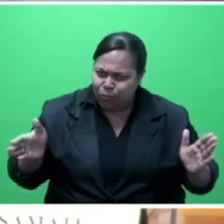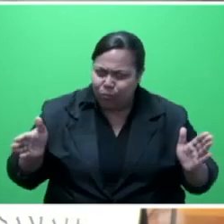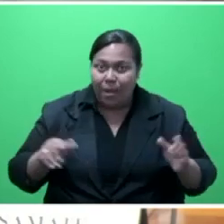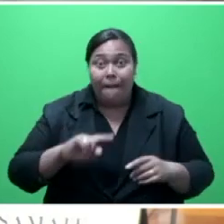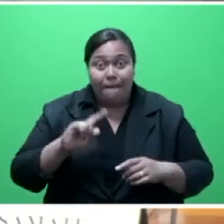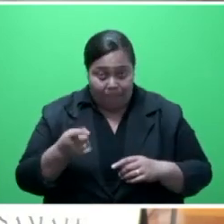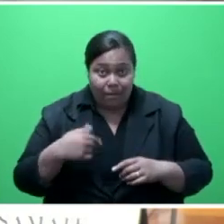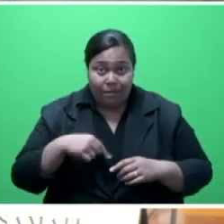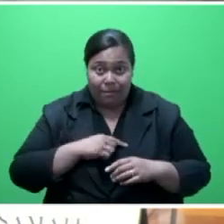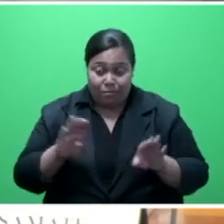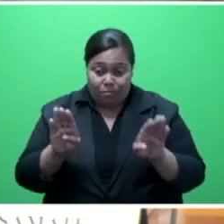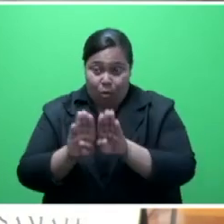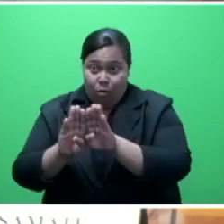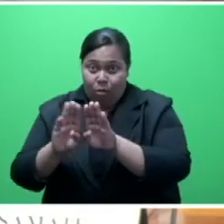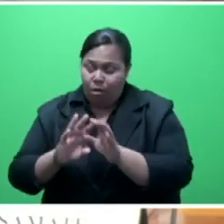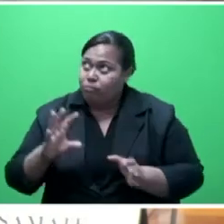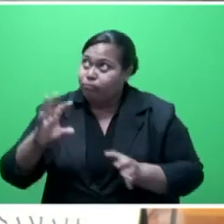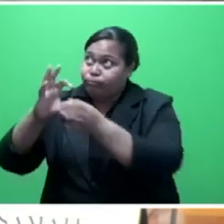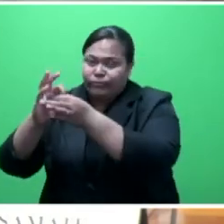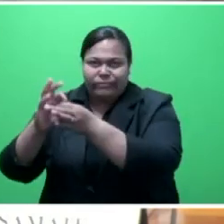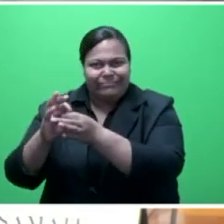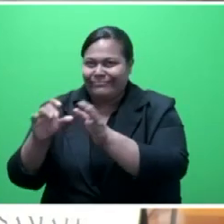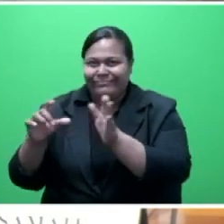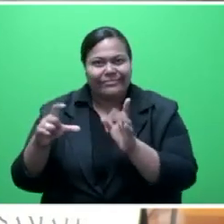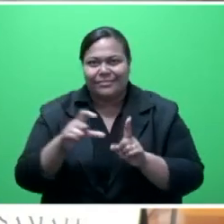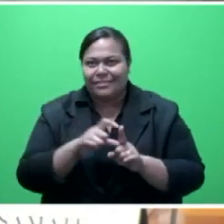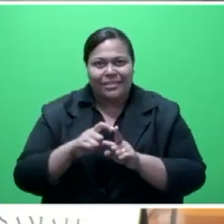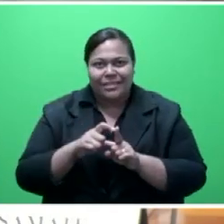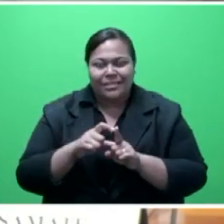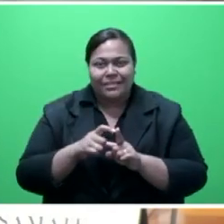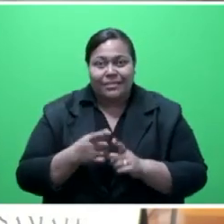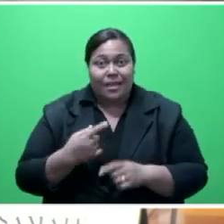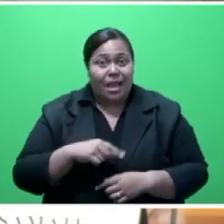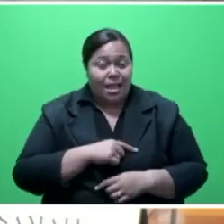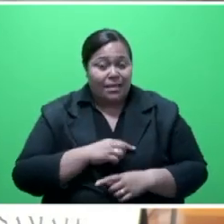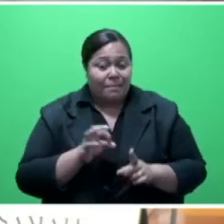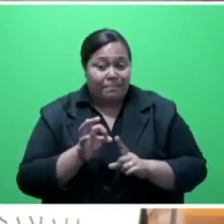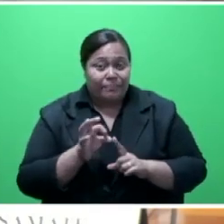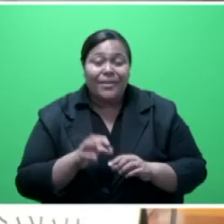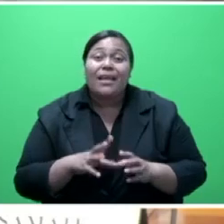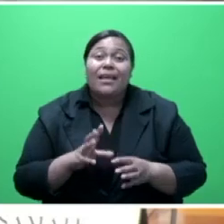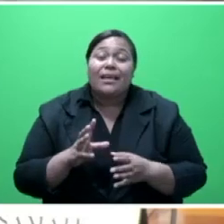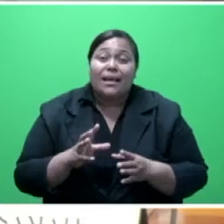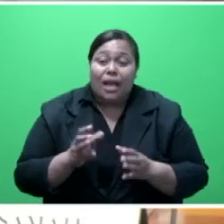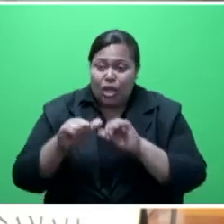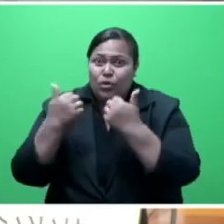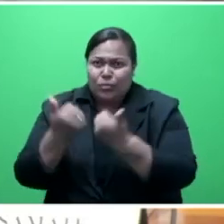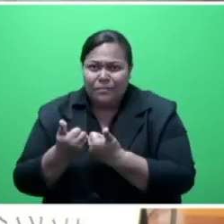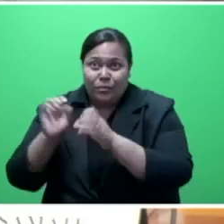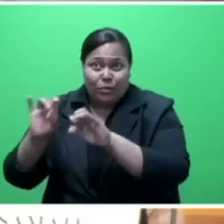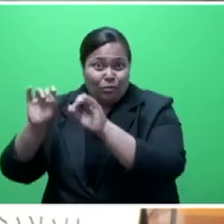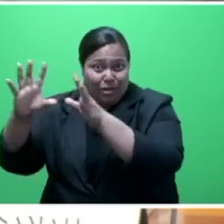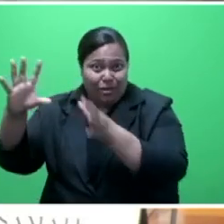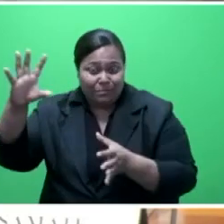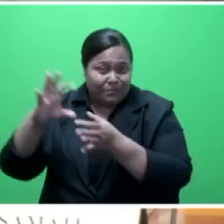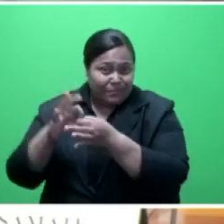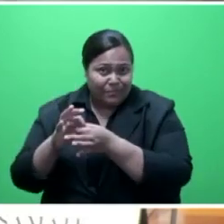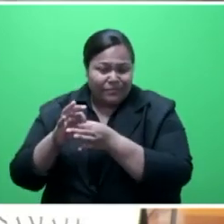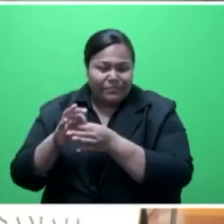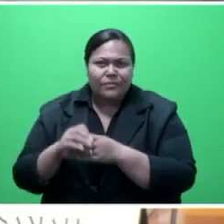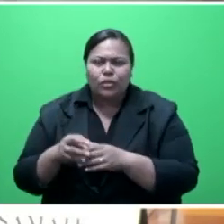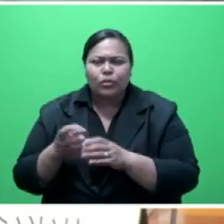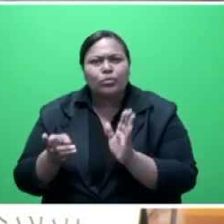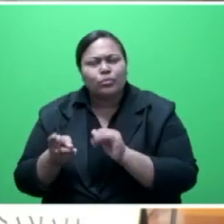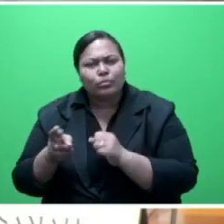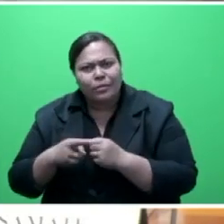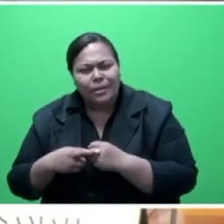borders has become especially difficult. Our PPP agreement with Aspen Medical of Australia to revamp the biological hospitals